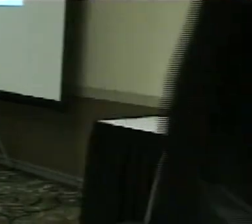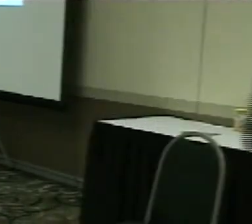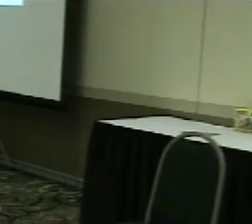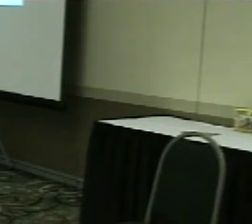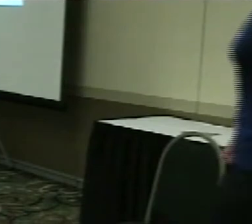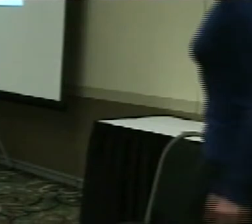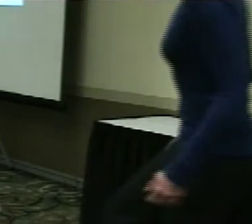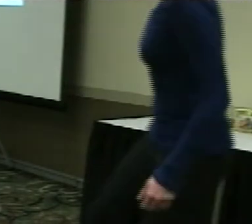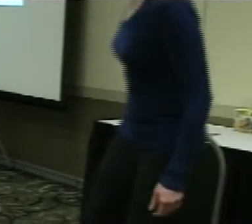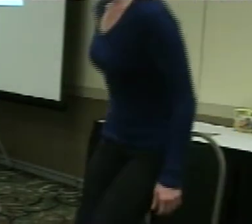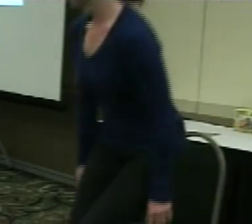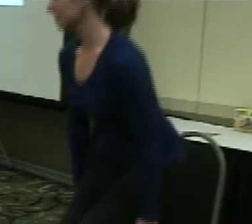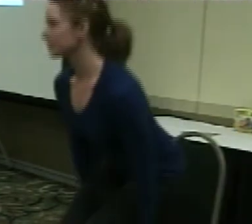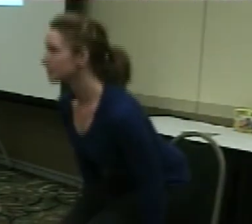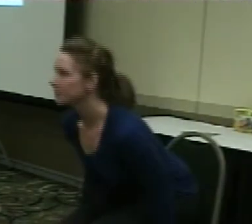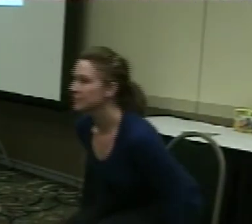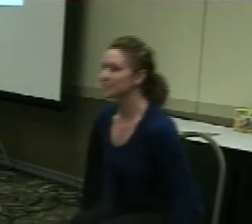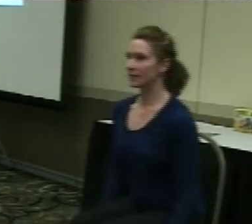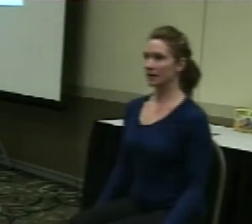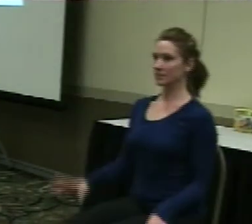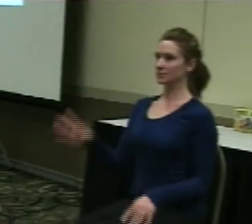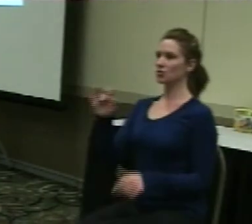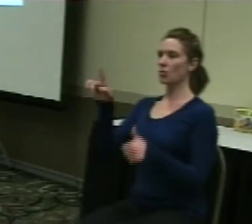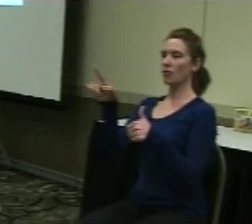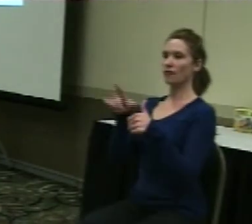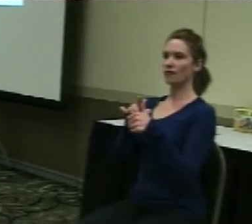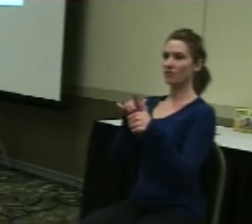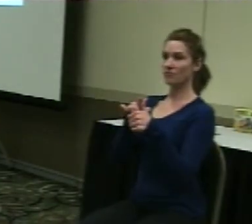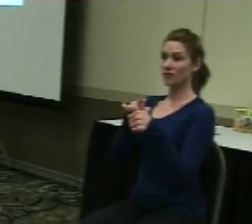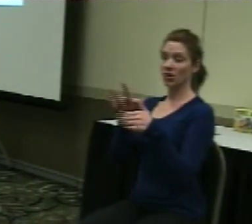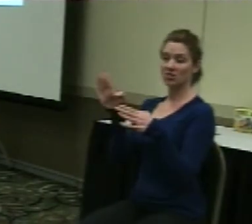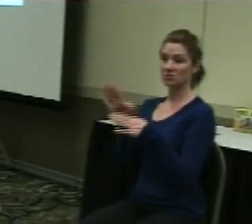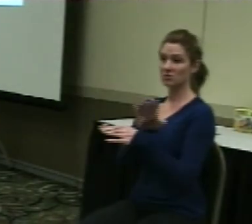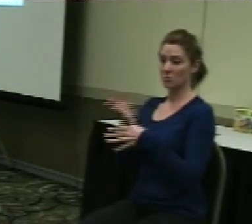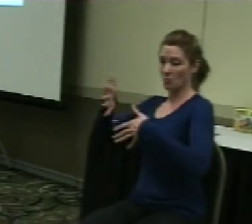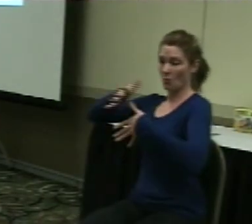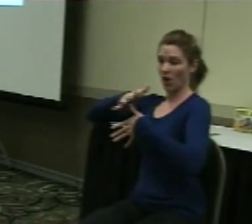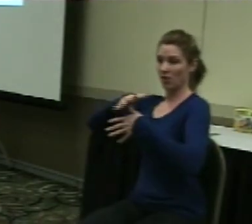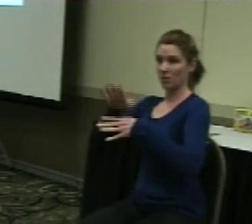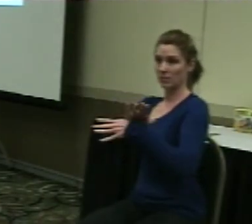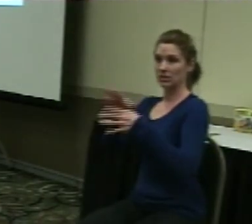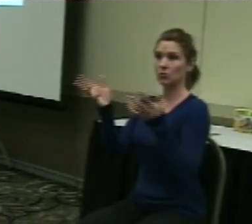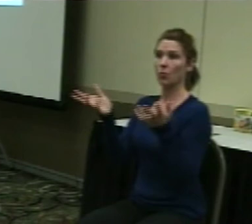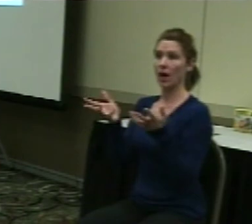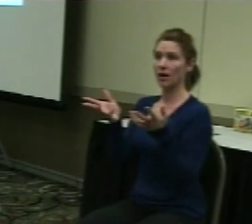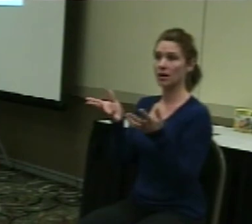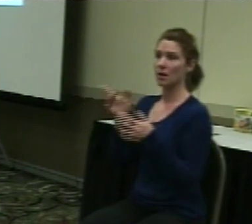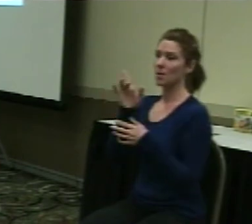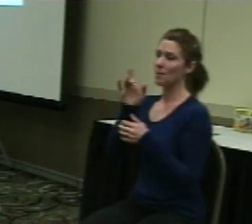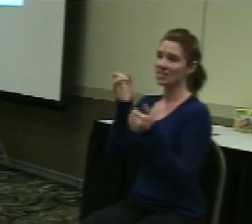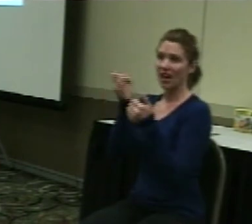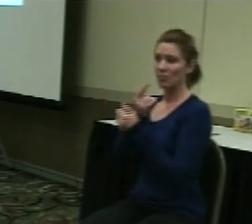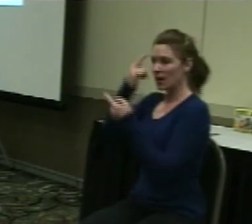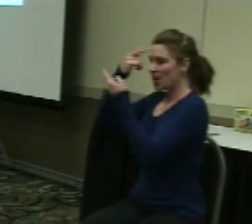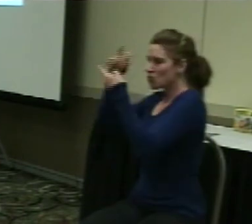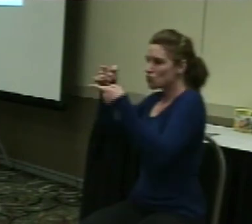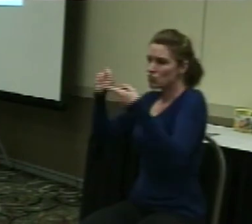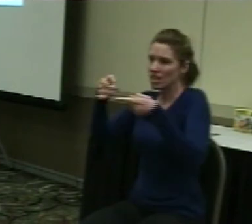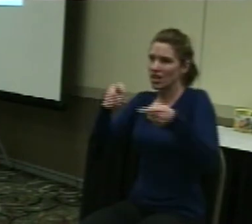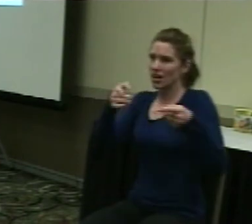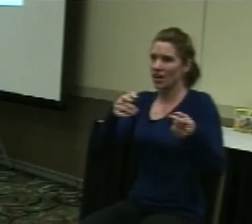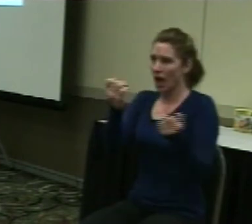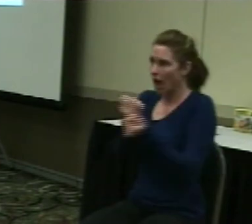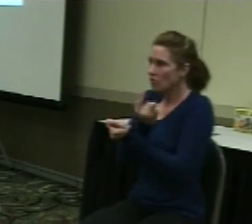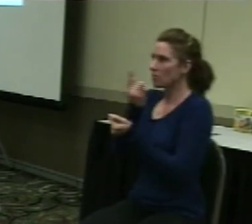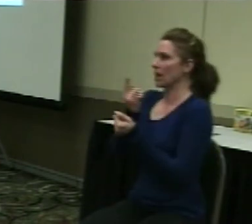By all means. So the first order of business is that everybody's on the same